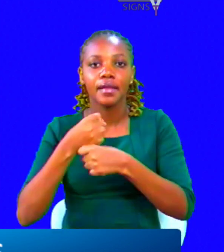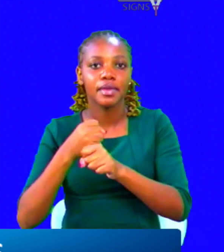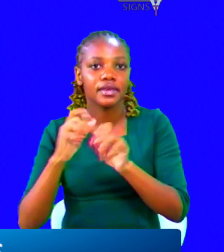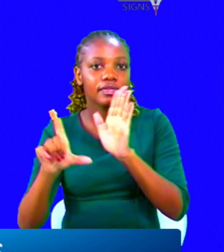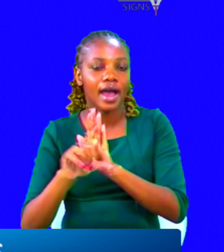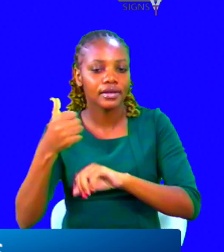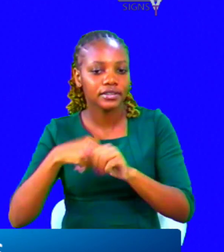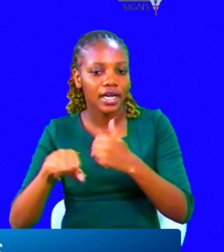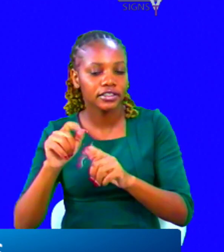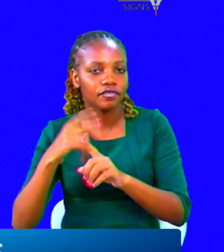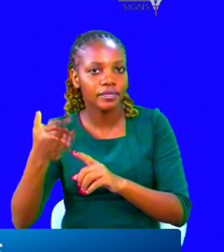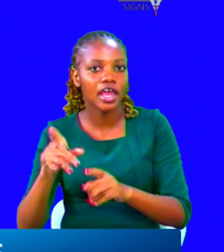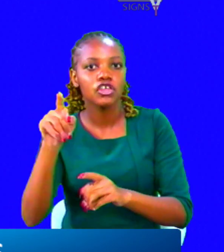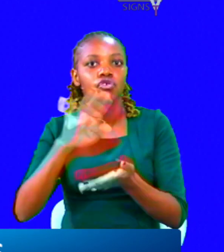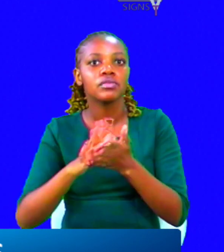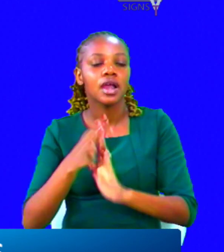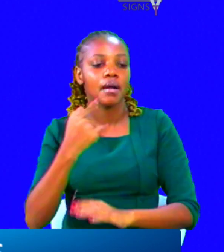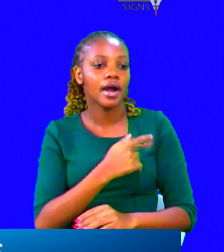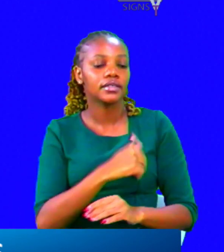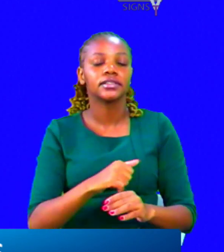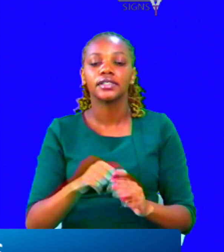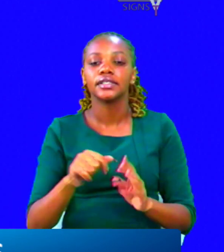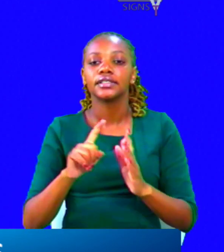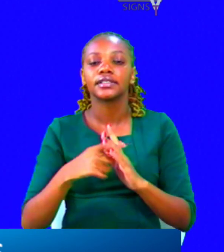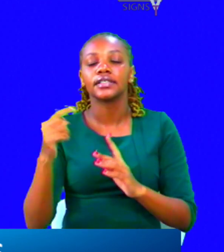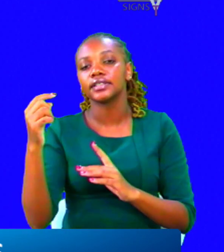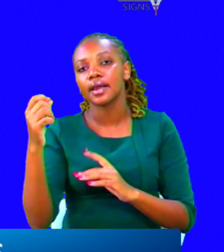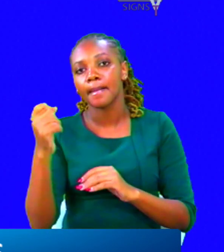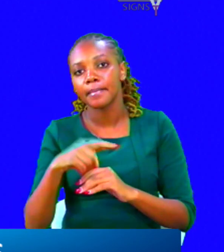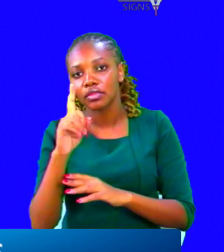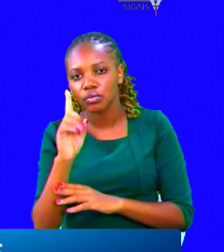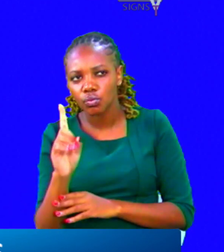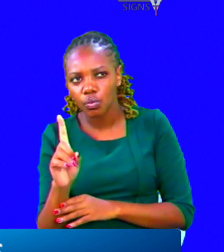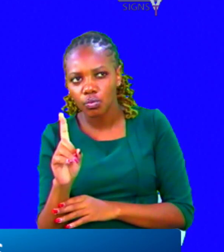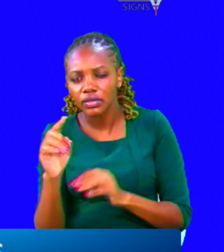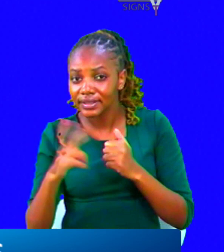order and they're making the act active from then. You are guilty from 1st of July